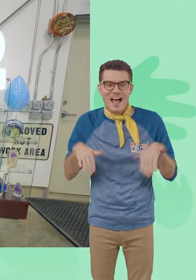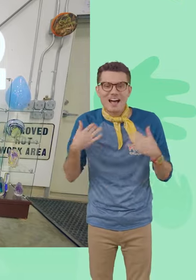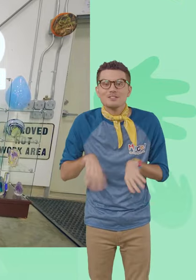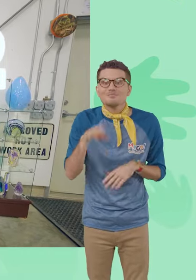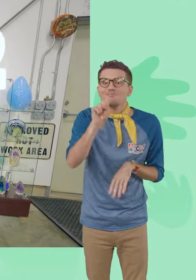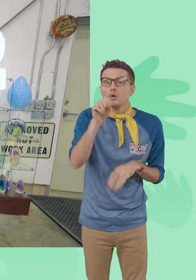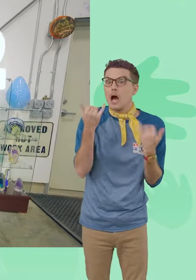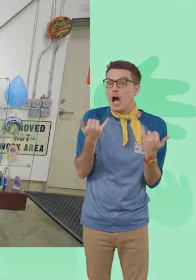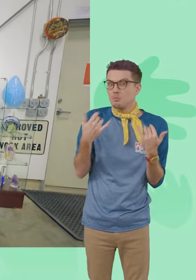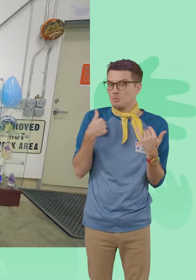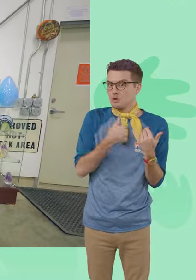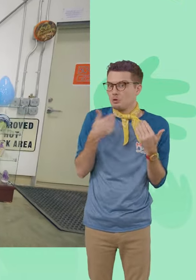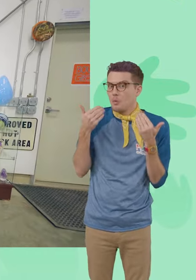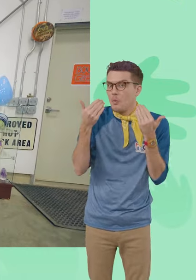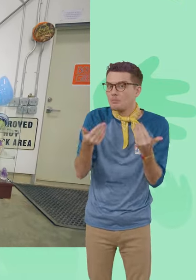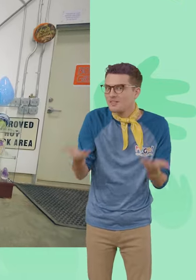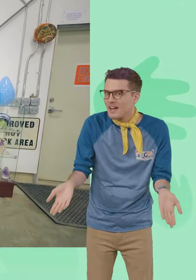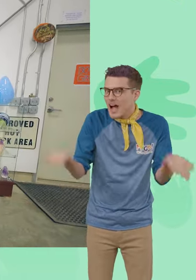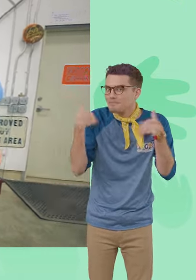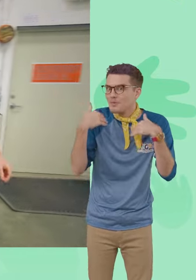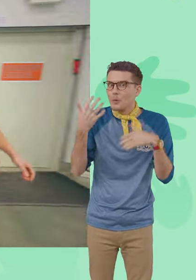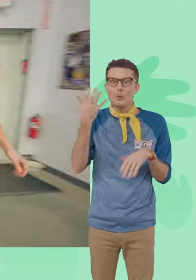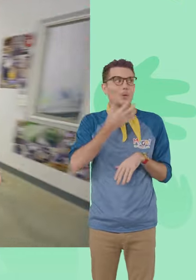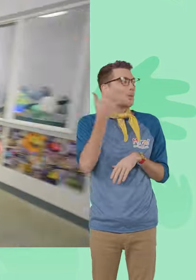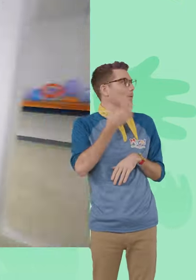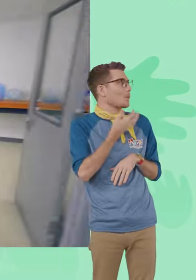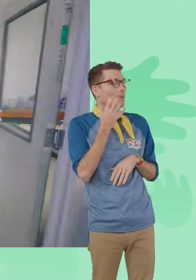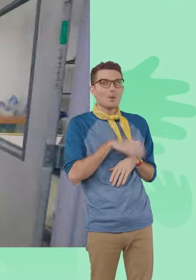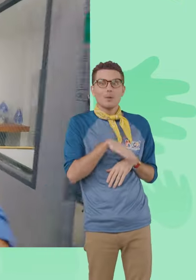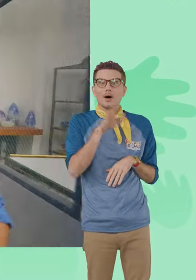here. Okay, there we go, come on.